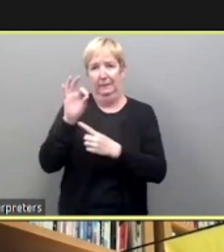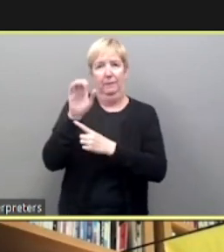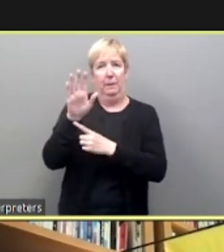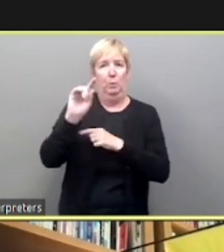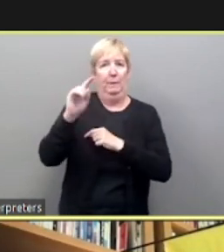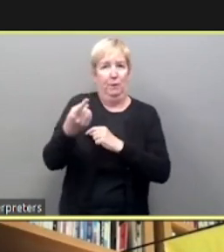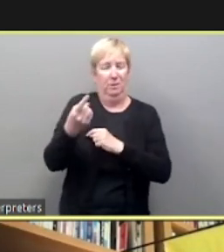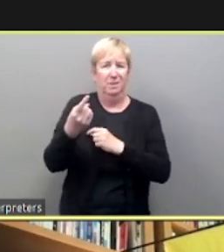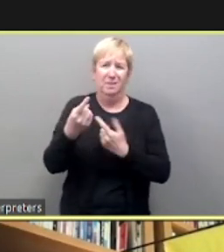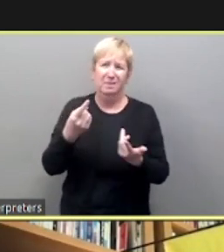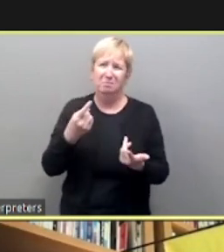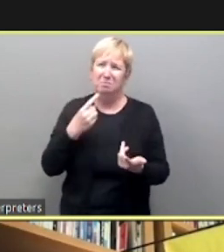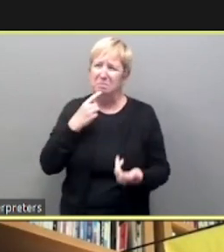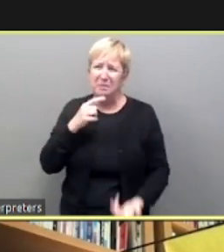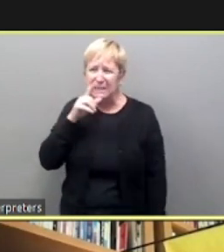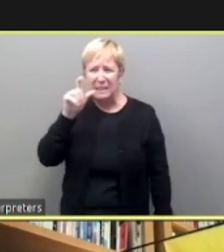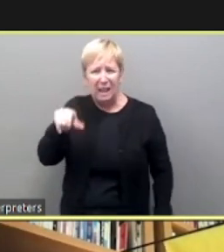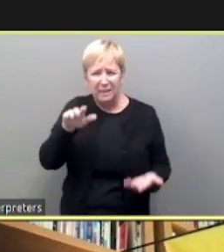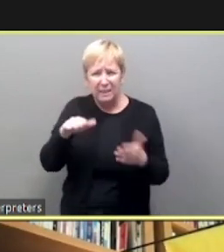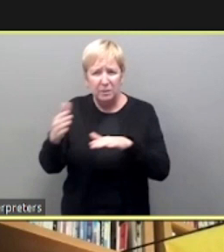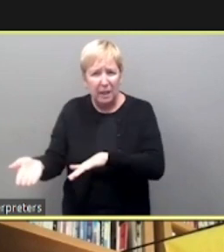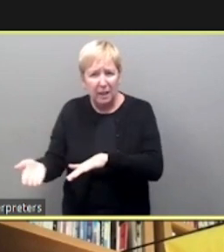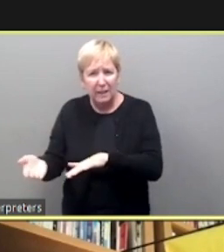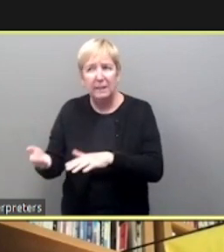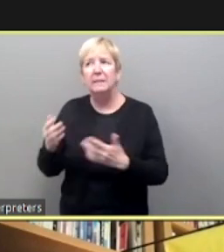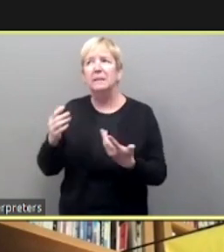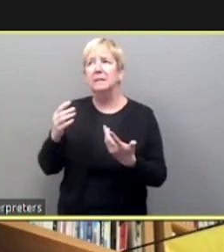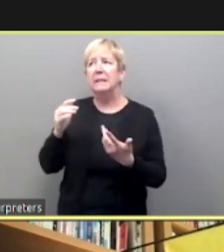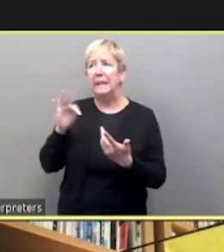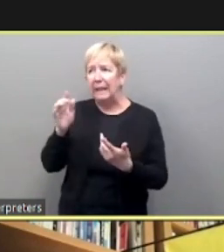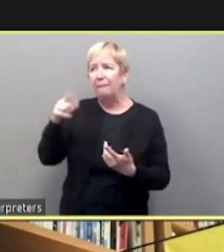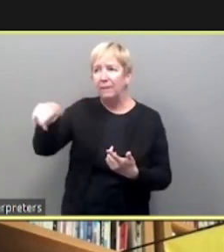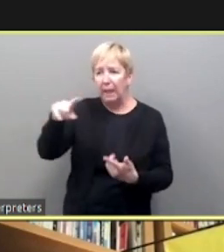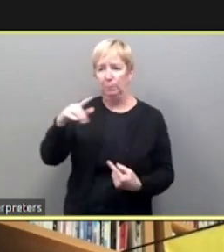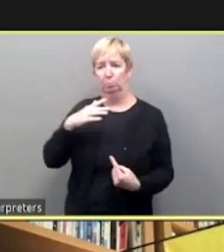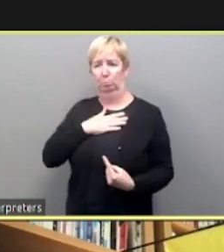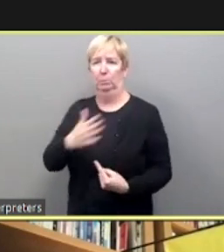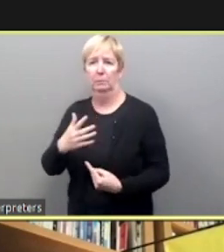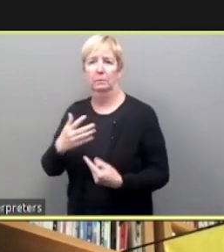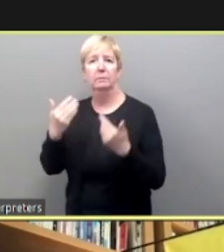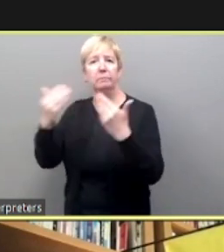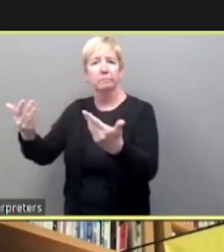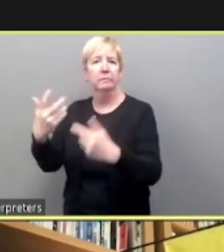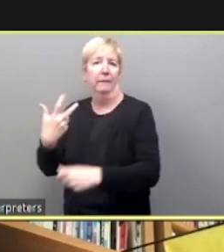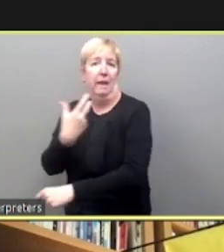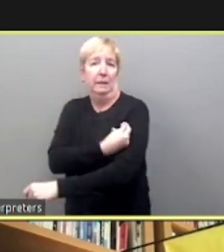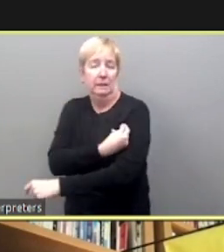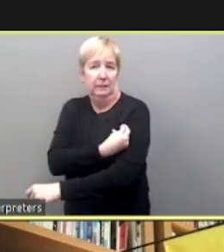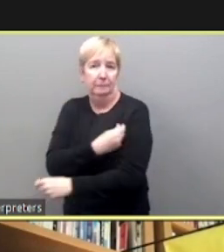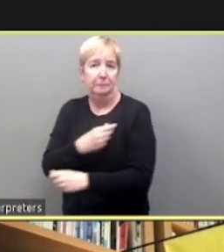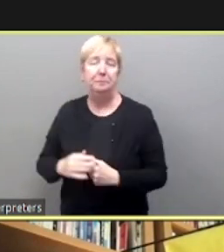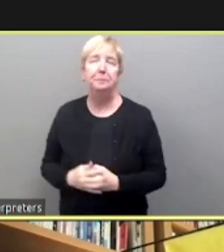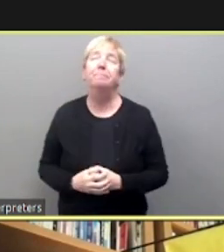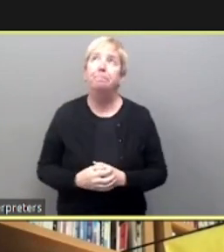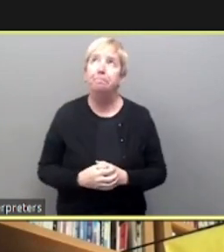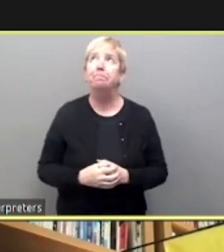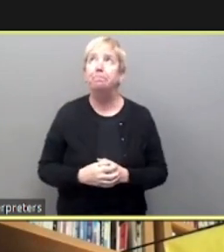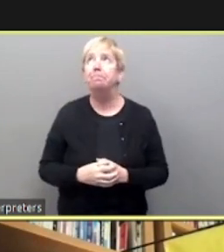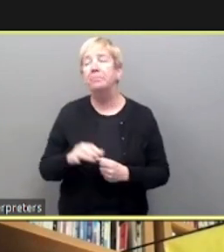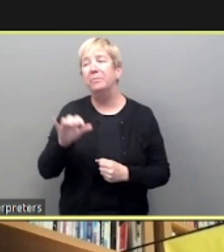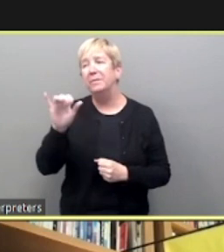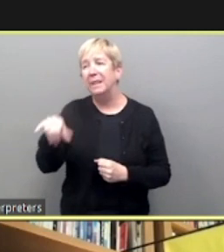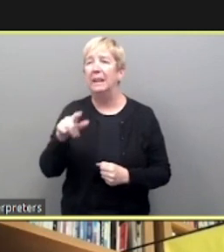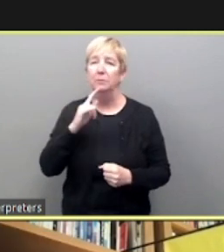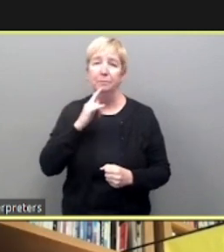that didn't need to die had they been vaccinated. And that really is a